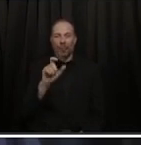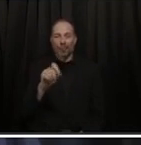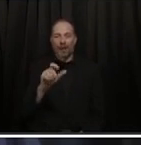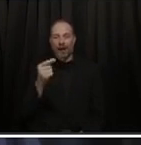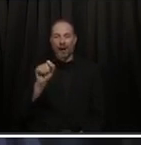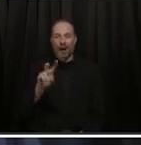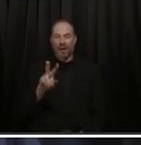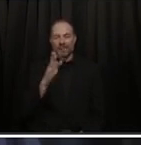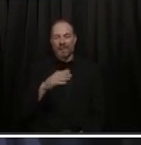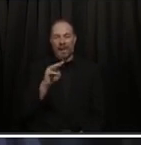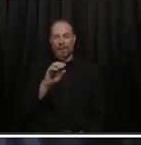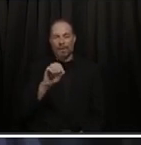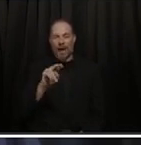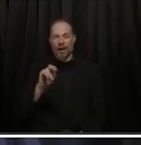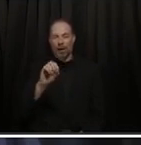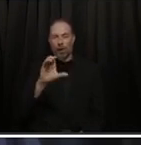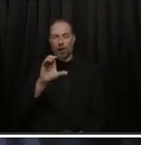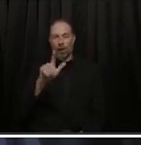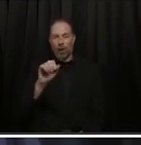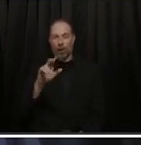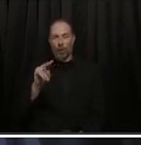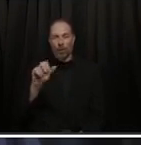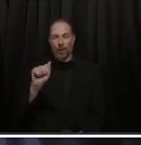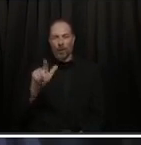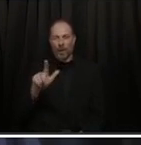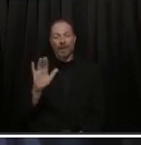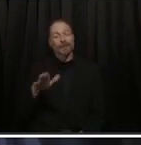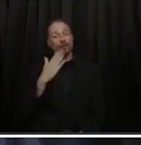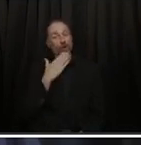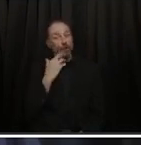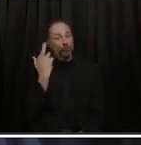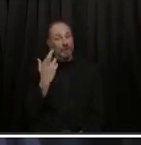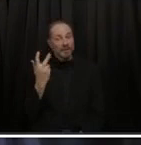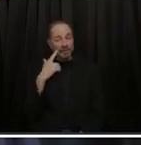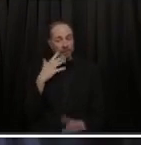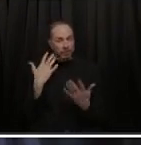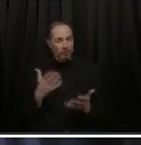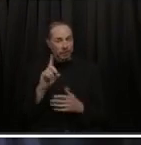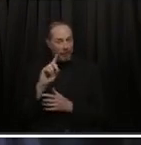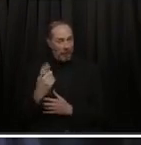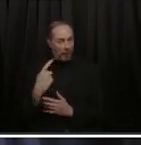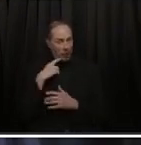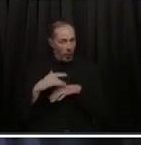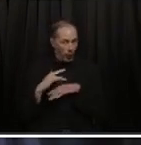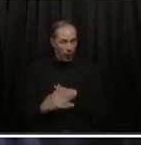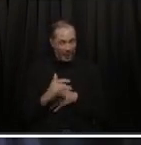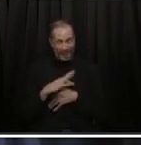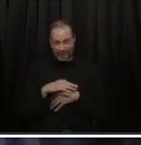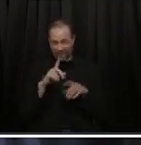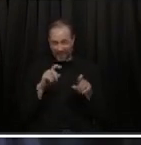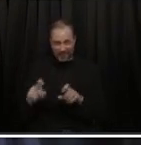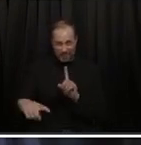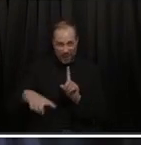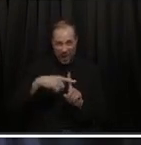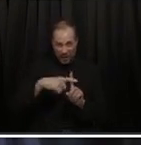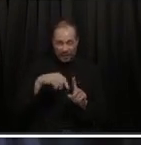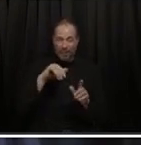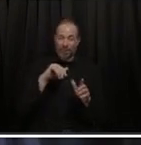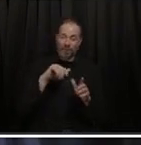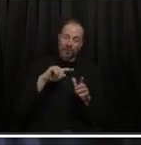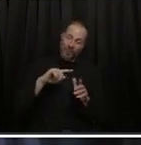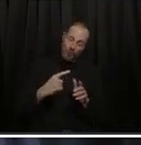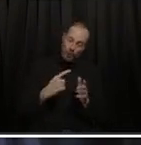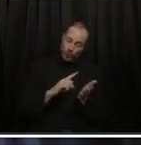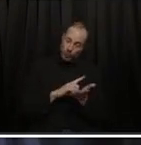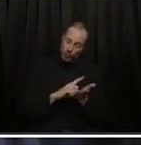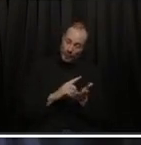covid19.colorado.gov/monoclonal. It's a good reason to get diagnosed early. It's available if you test positive in the first week or so after